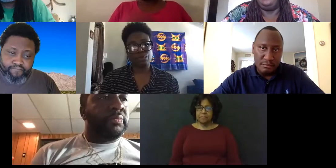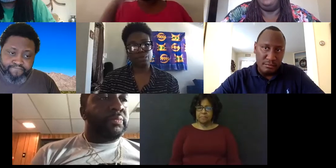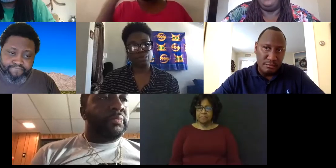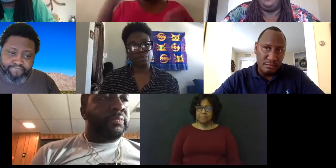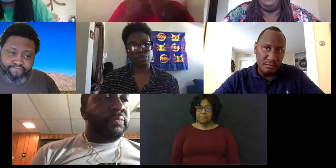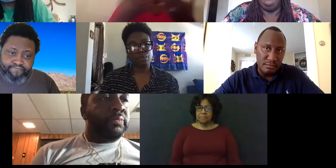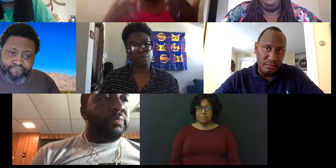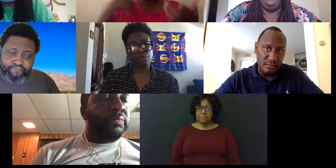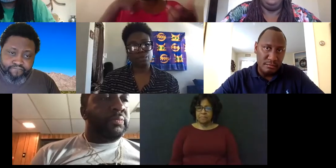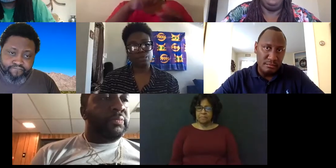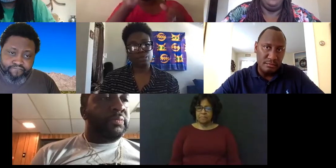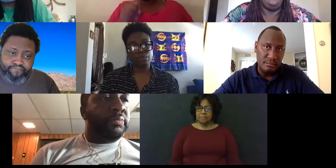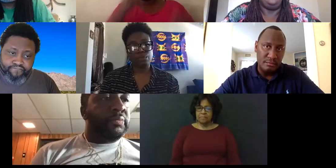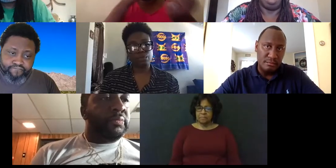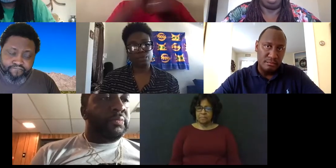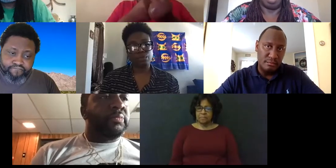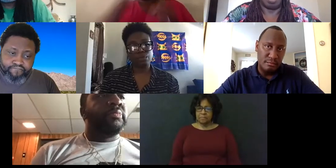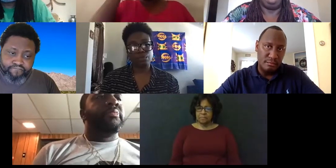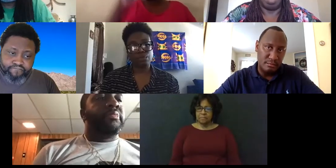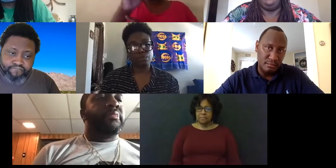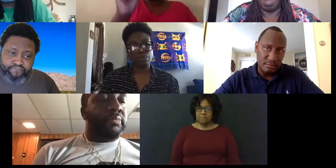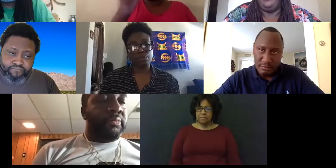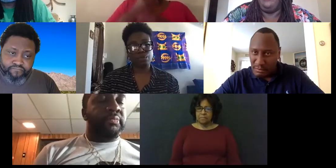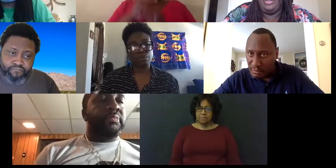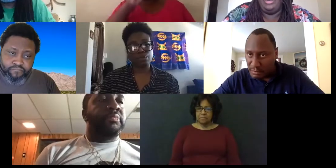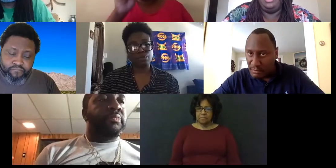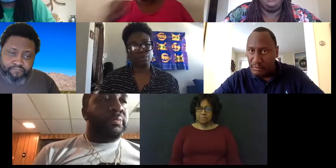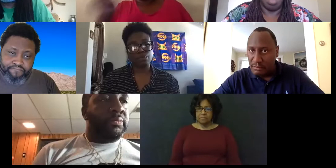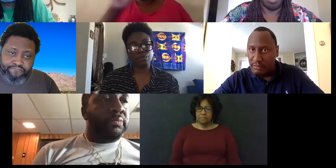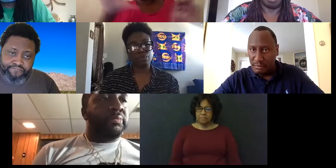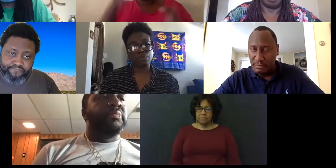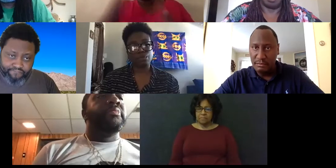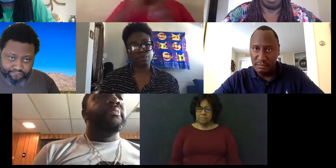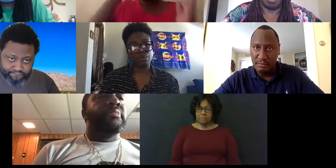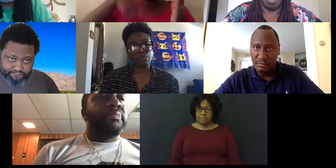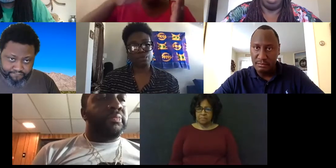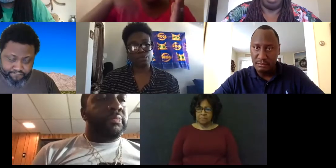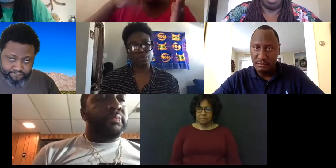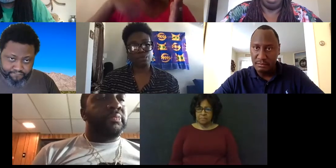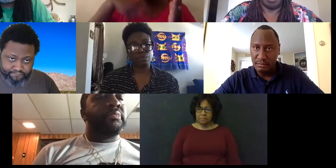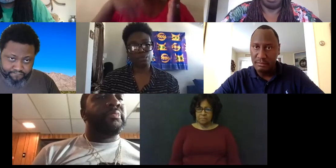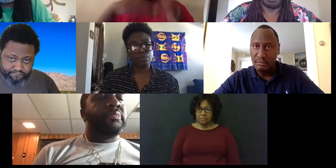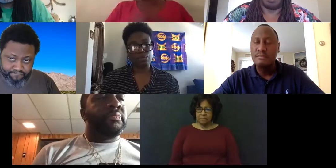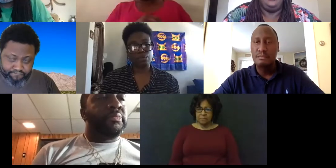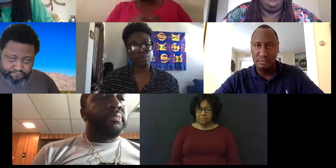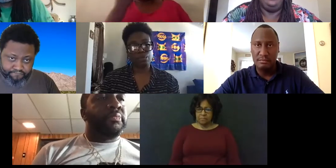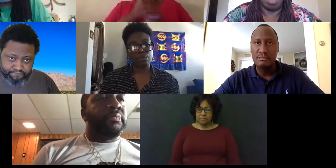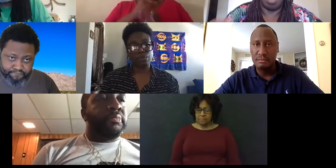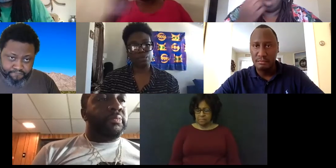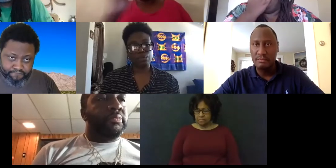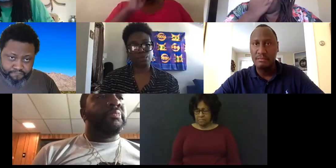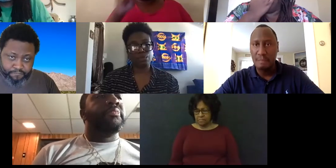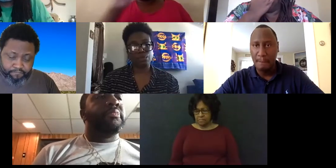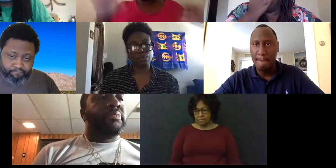Black disabled people on your social media channels. Make sure that you're doing the right readings. Make sure that you're doing the research